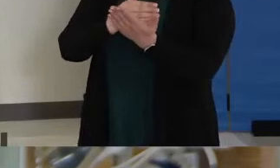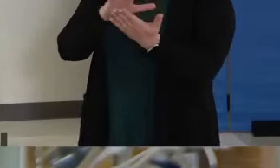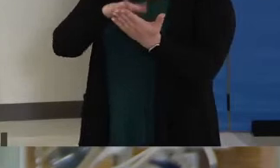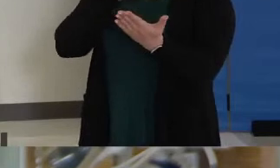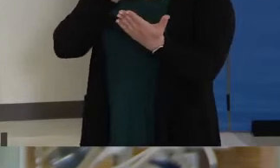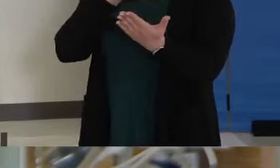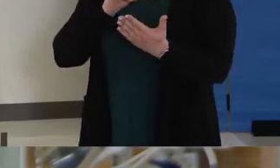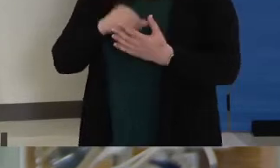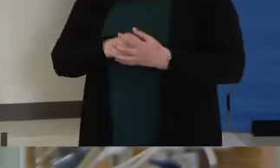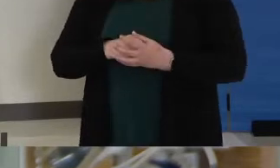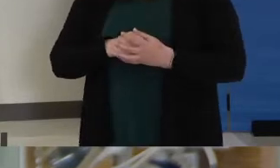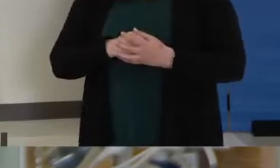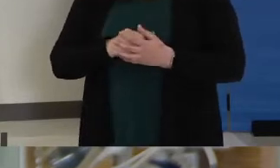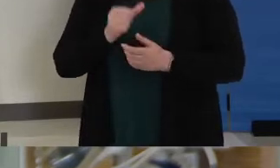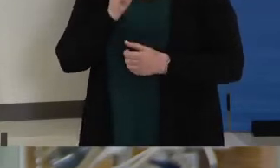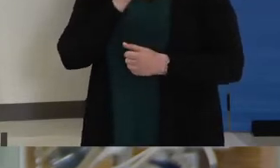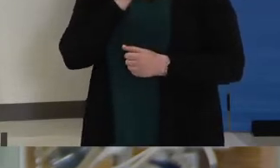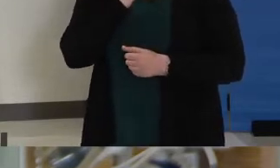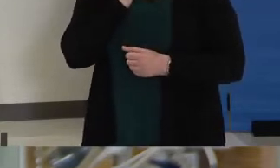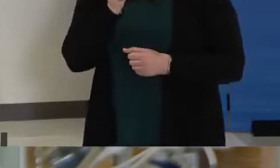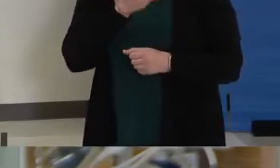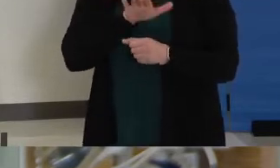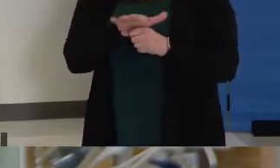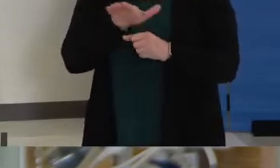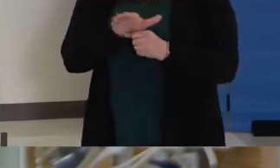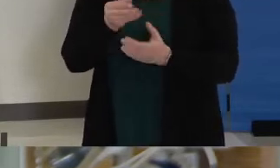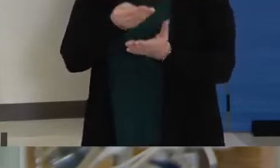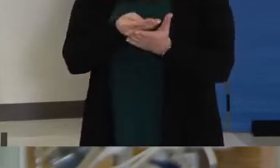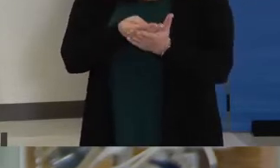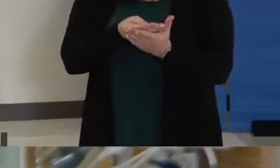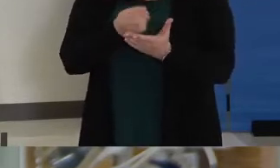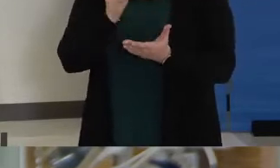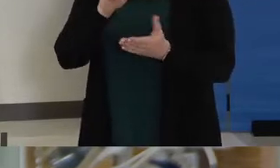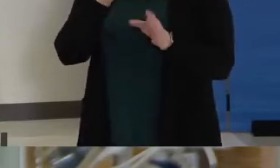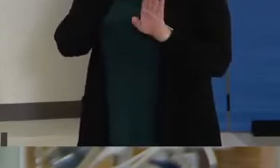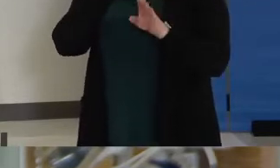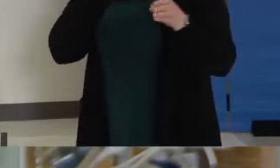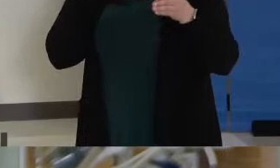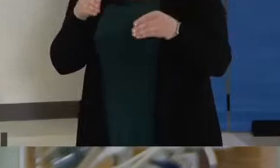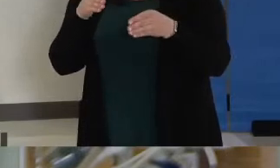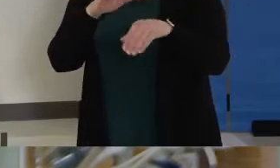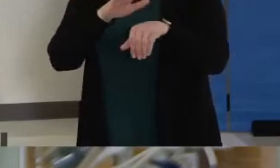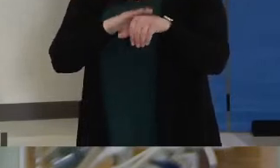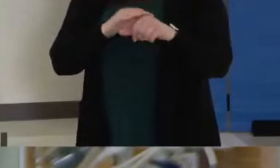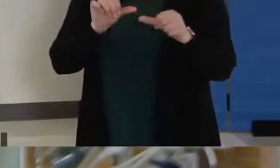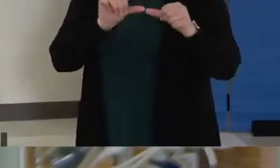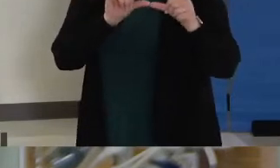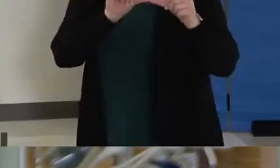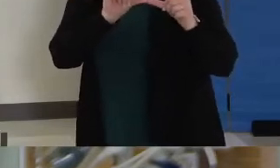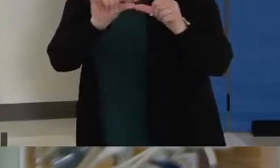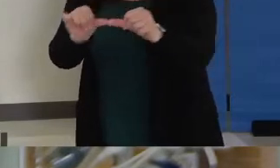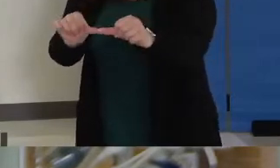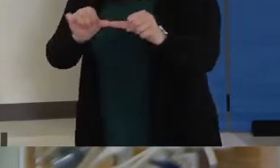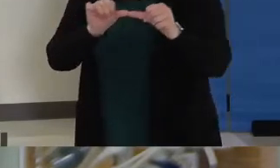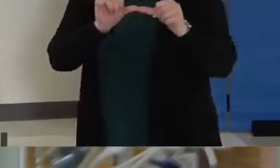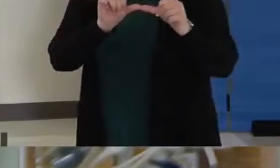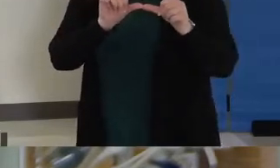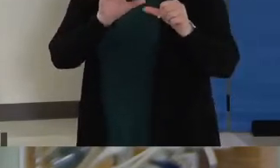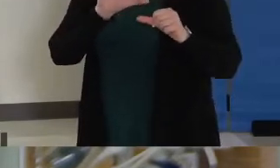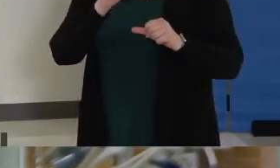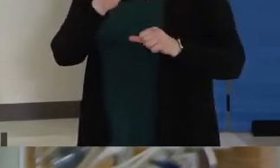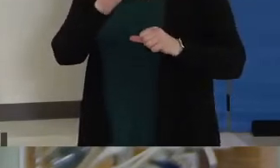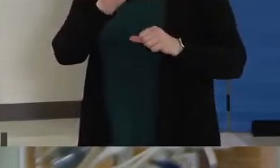not been nearly enough money or focus on chronic homelessness, on